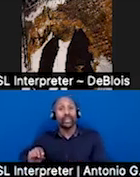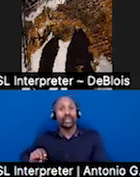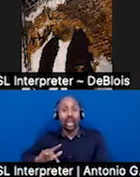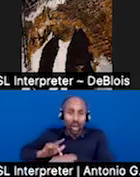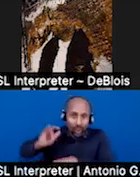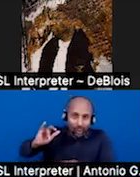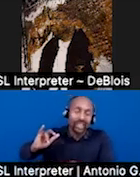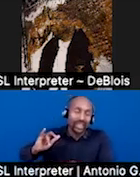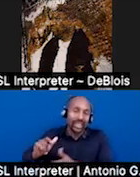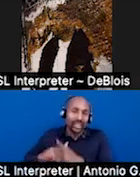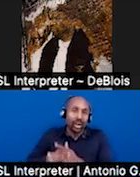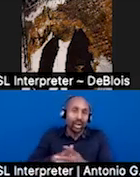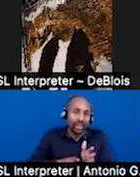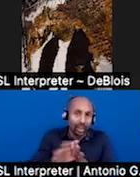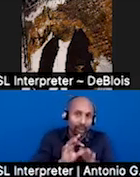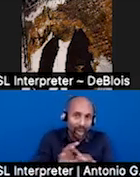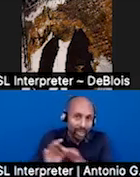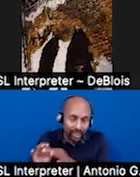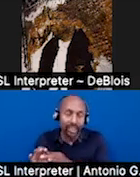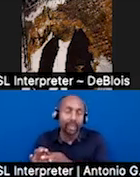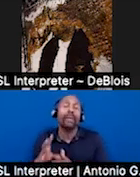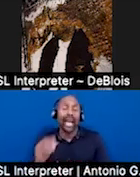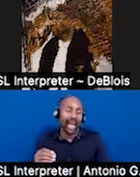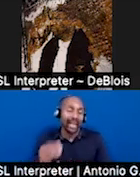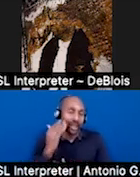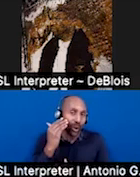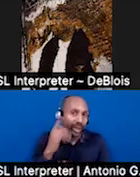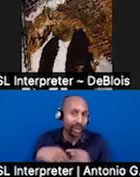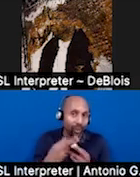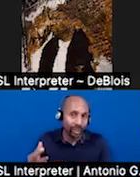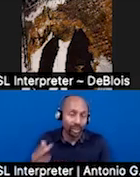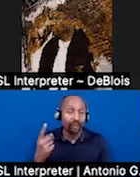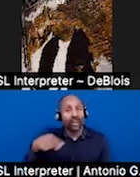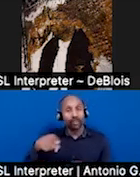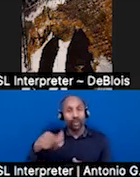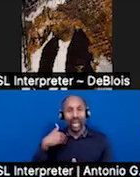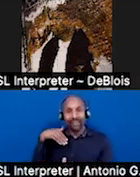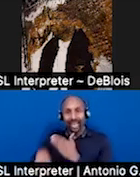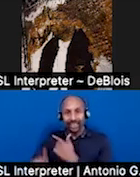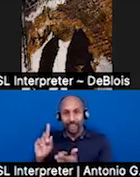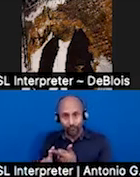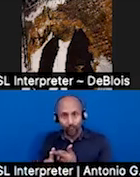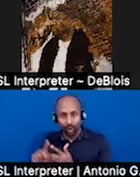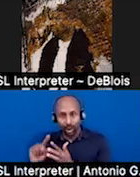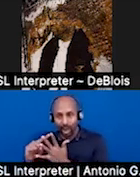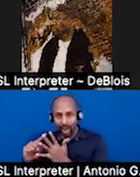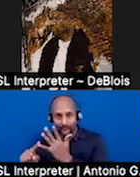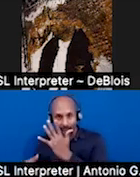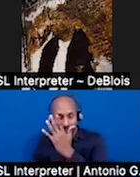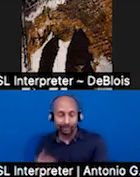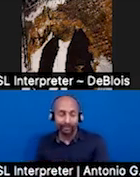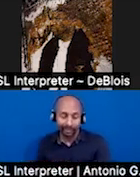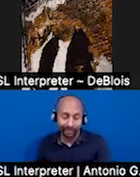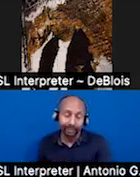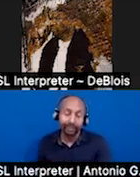about resources, right, so that they can get access to the internet, that we have beginnings of accessible technology available